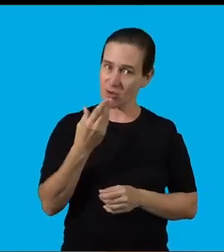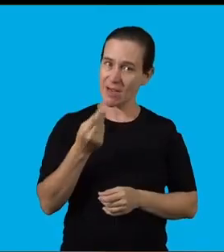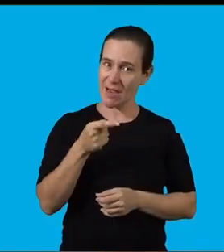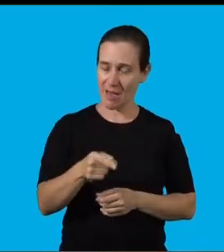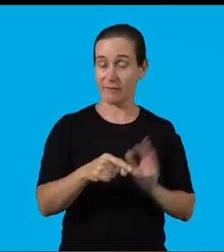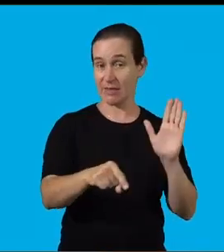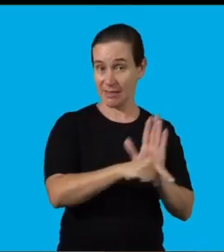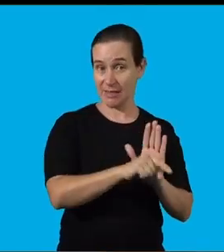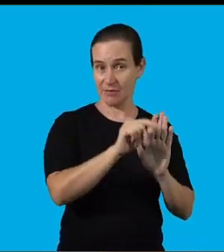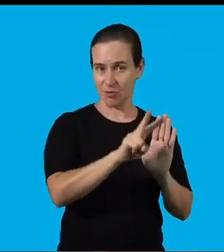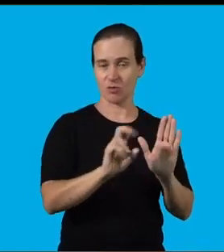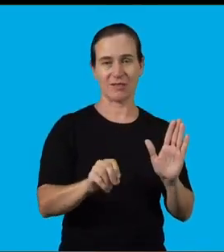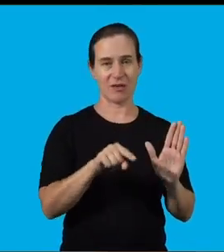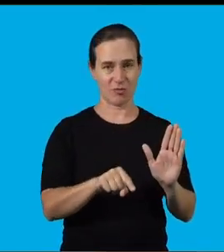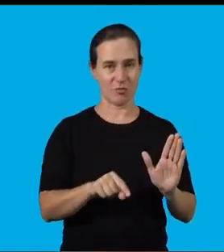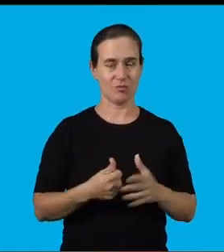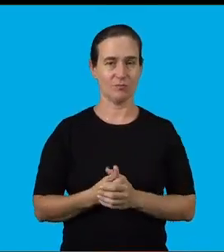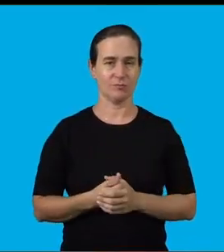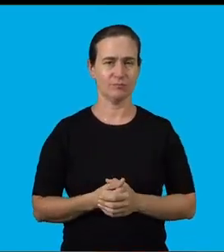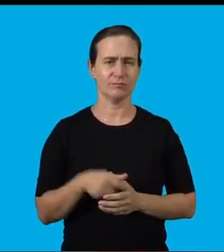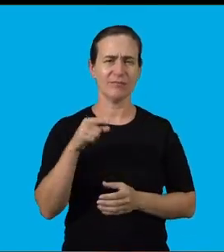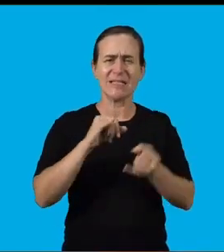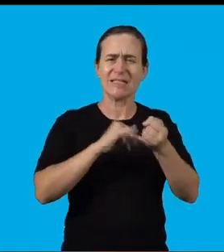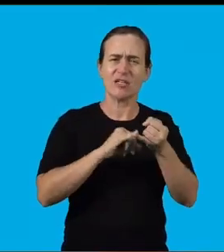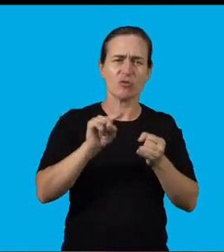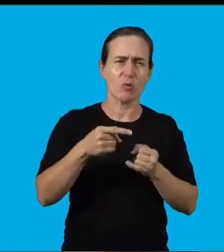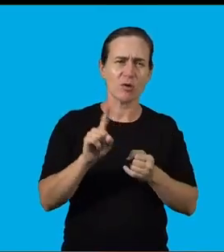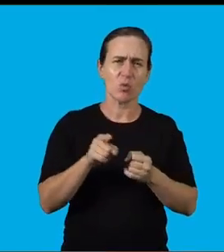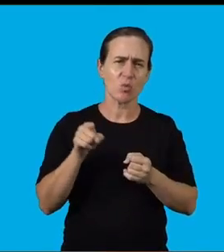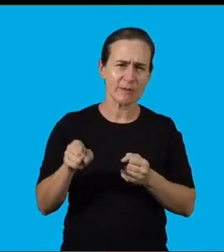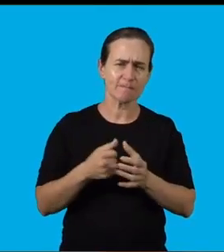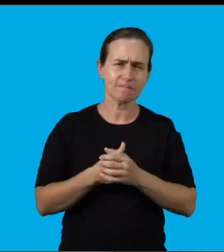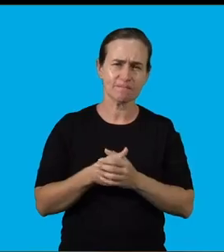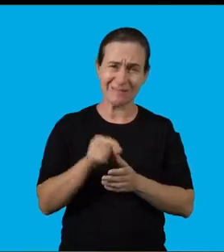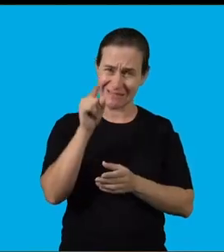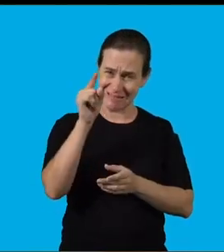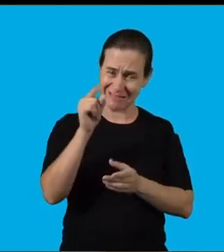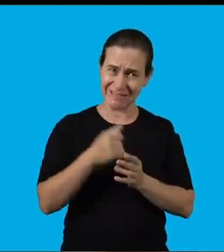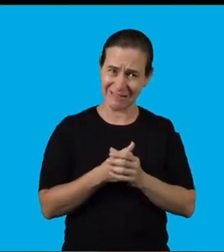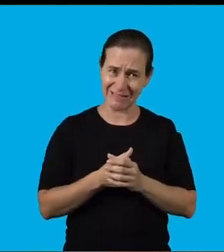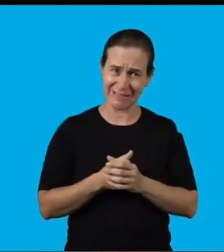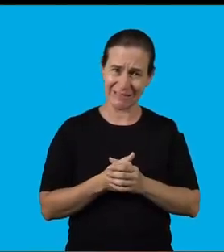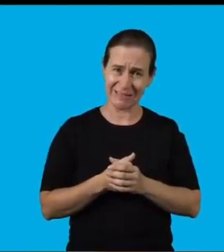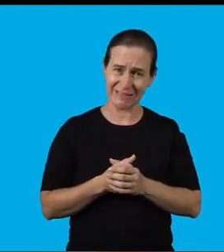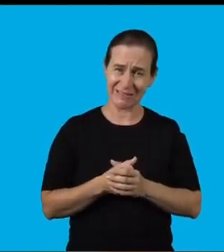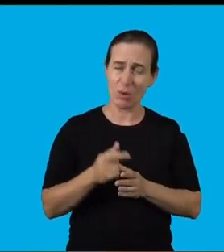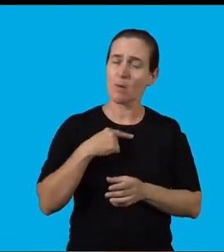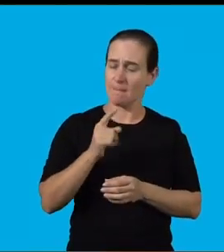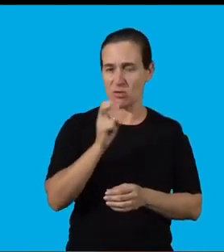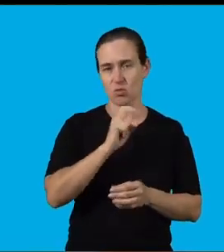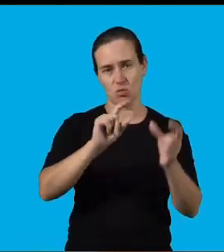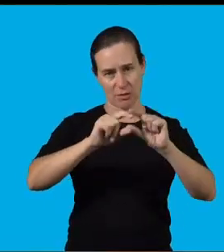coordinates -2 and 0. But what is that stationary point there? And this is where we're going to need